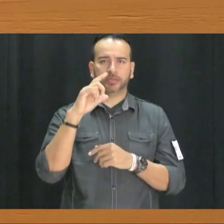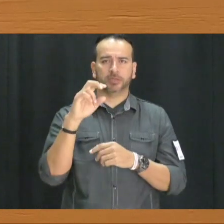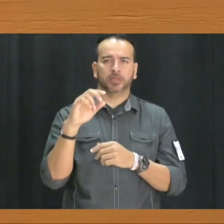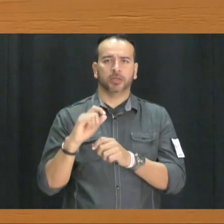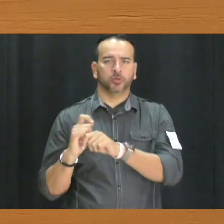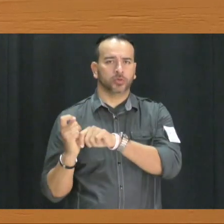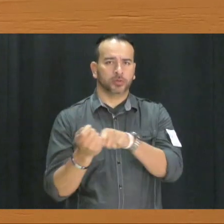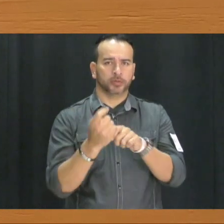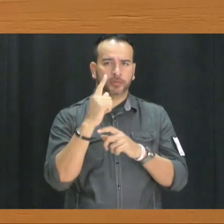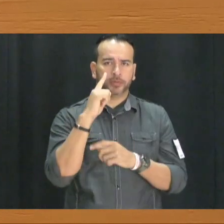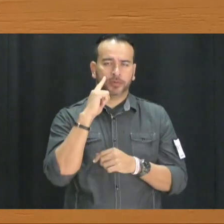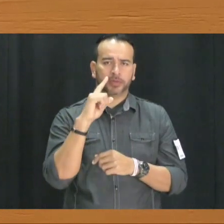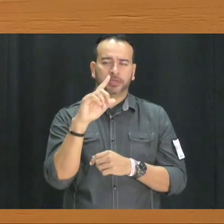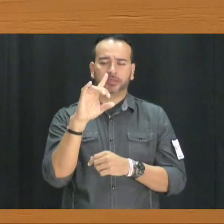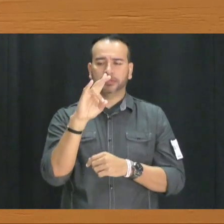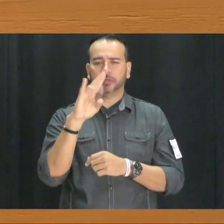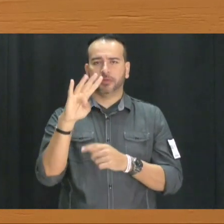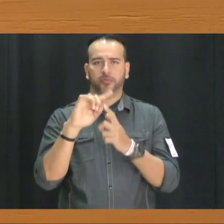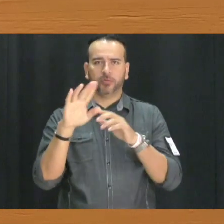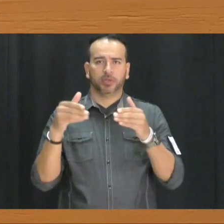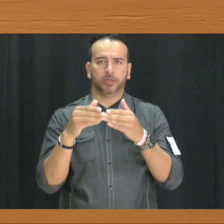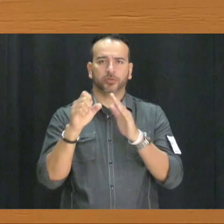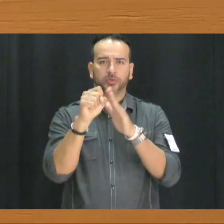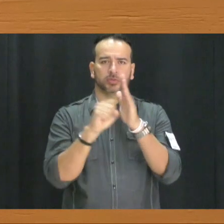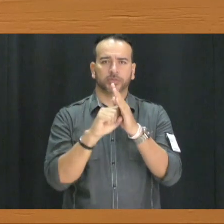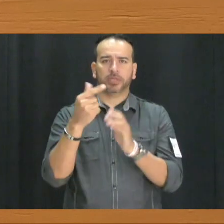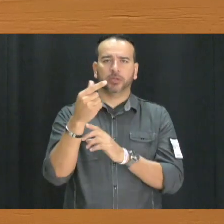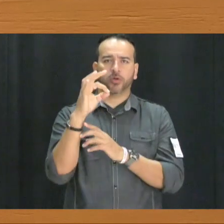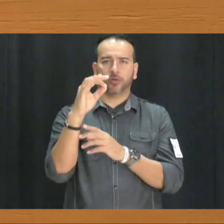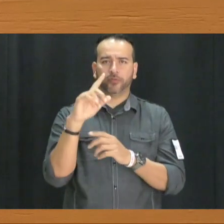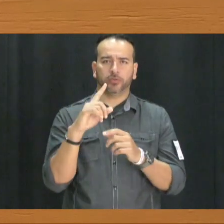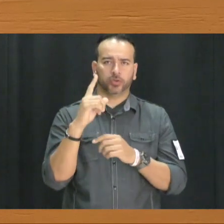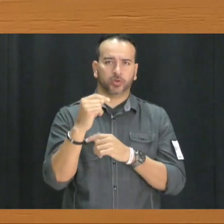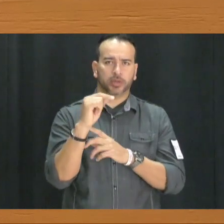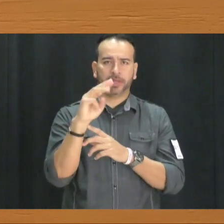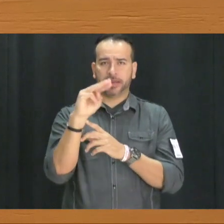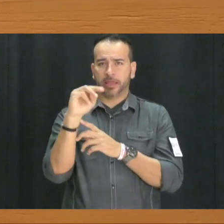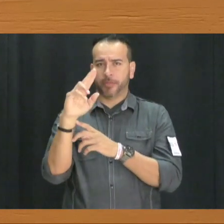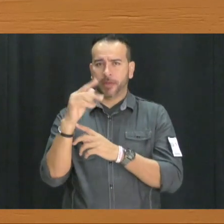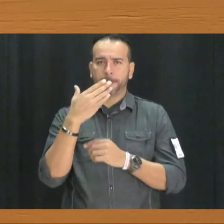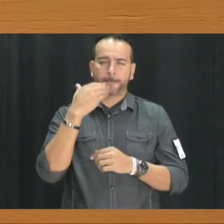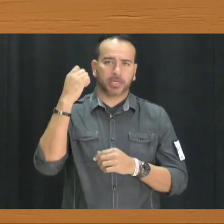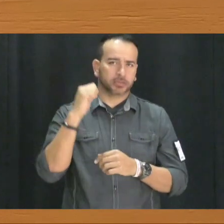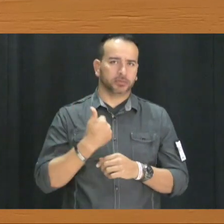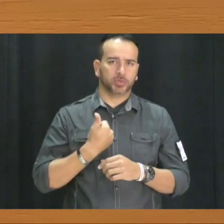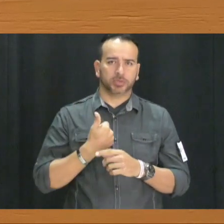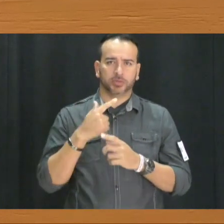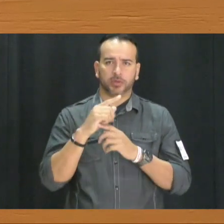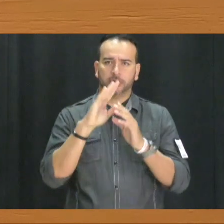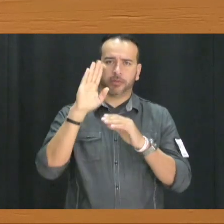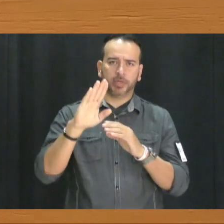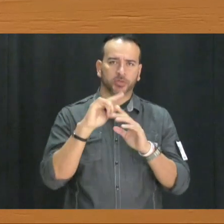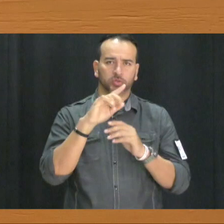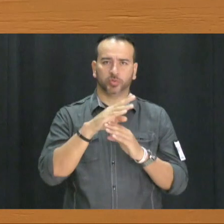Dina shot a 74 and earned entry to the state golf tournament Emma Parker shot a personal best and had an amazing finish to